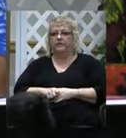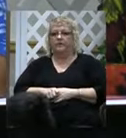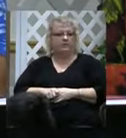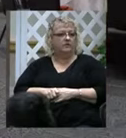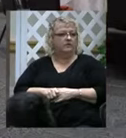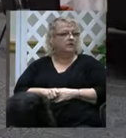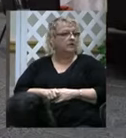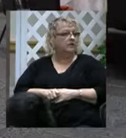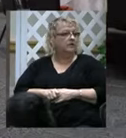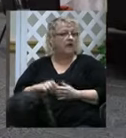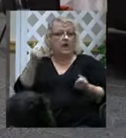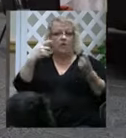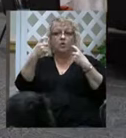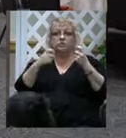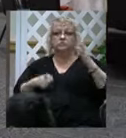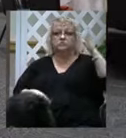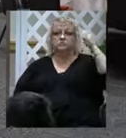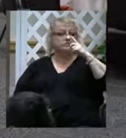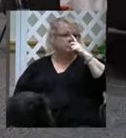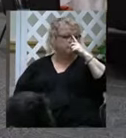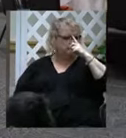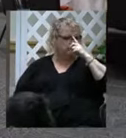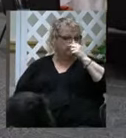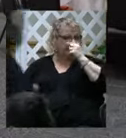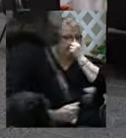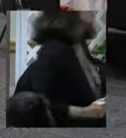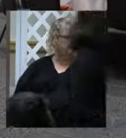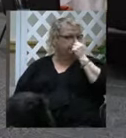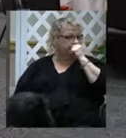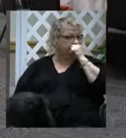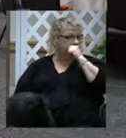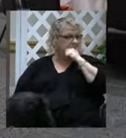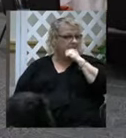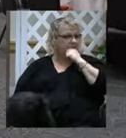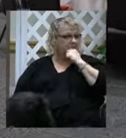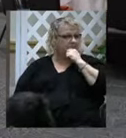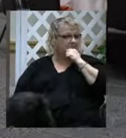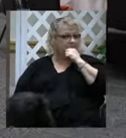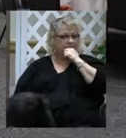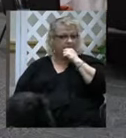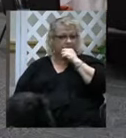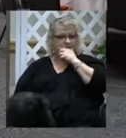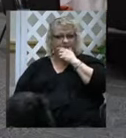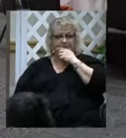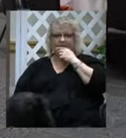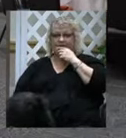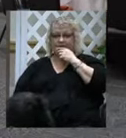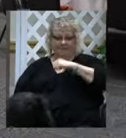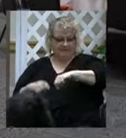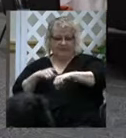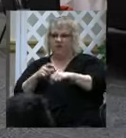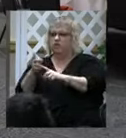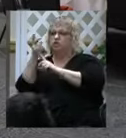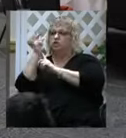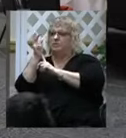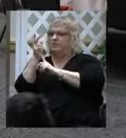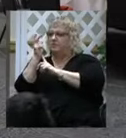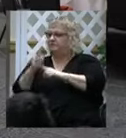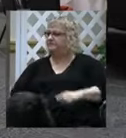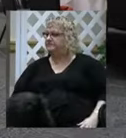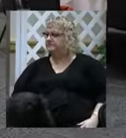If you have questions, Trina's our question collector, so you can bring them up to her as you go. Okay, we've got just 2 minutes,